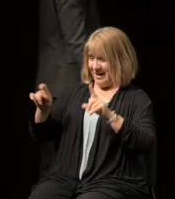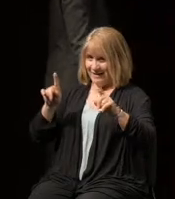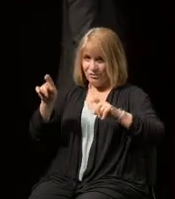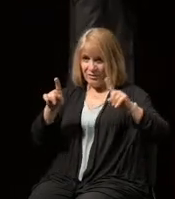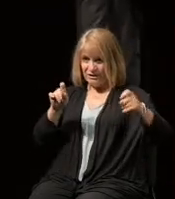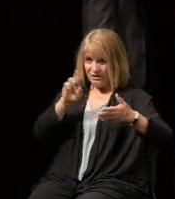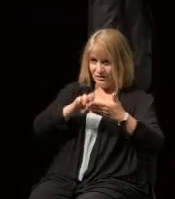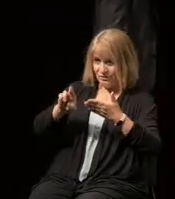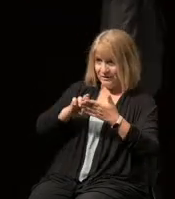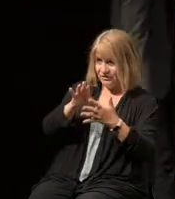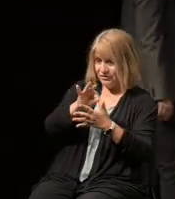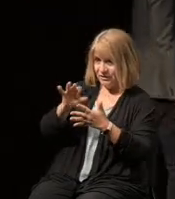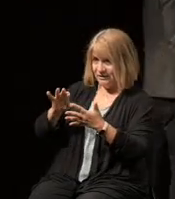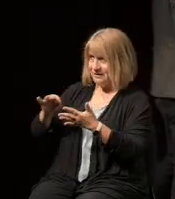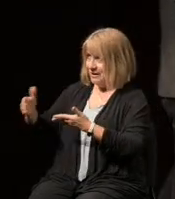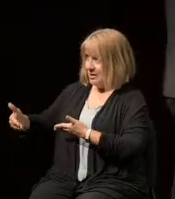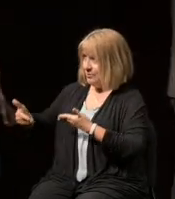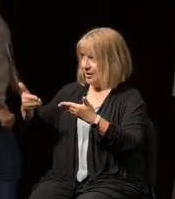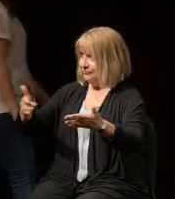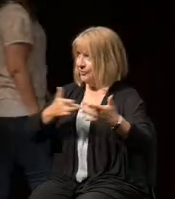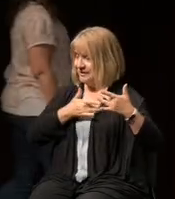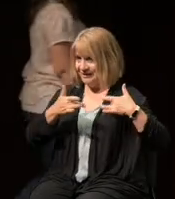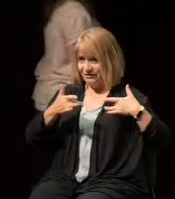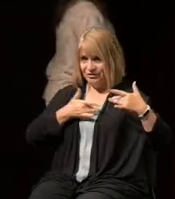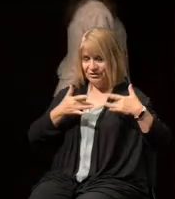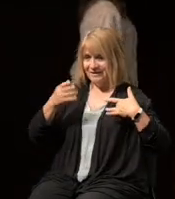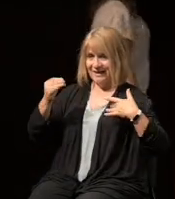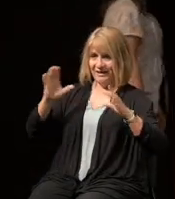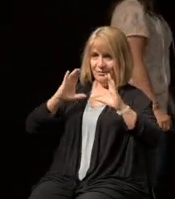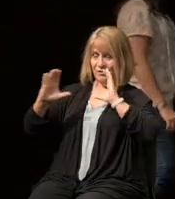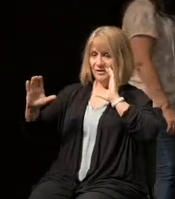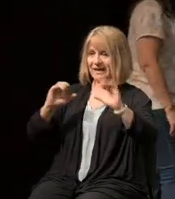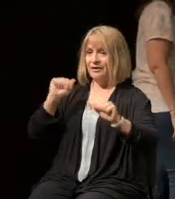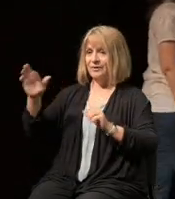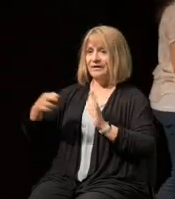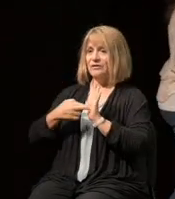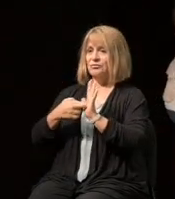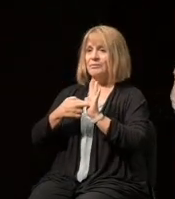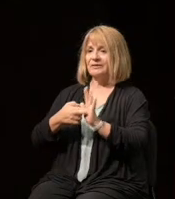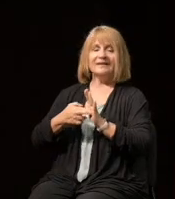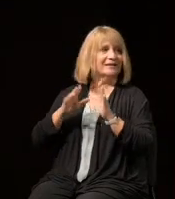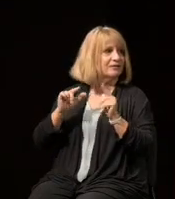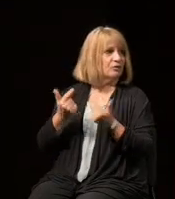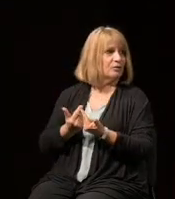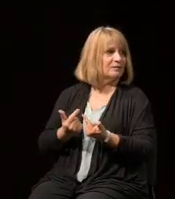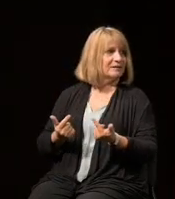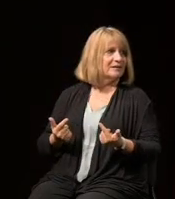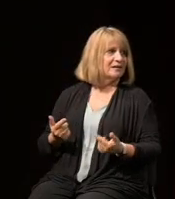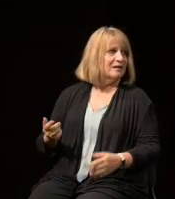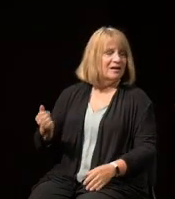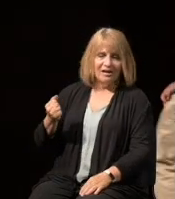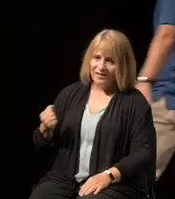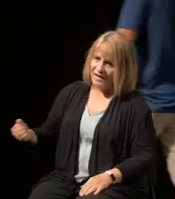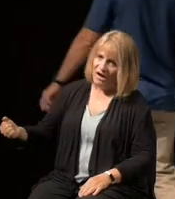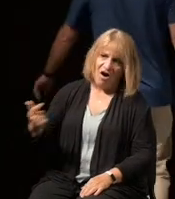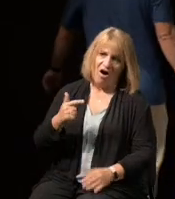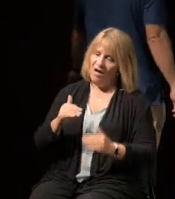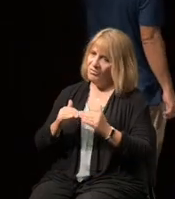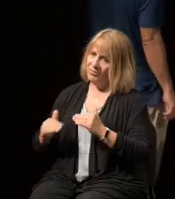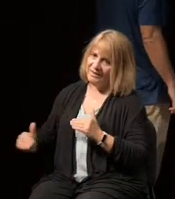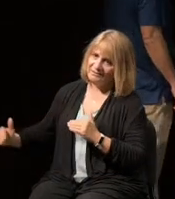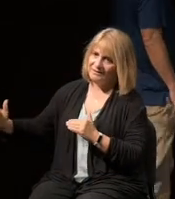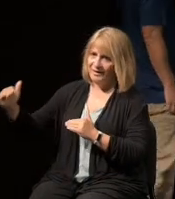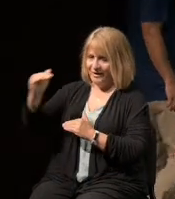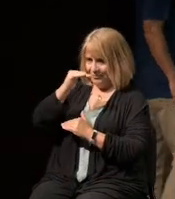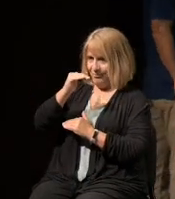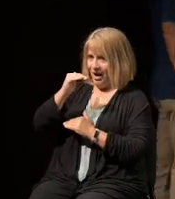options, brought forward concerns, and communicated with their represented groups. They all went far above the